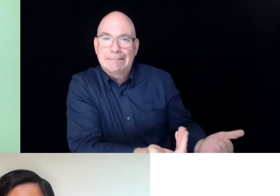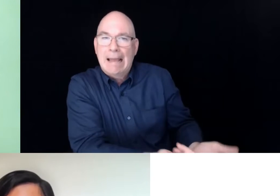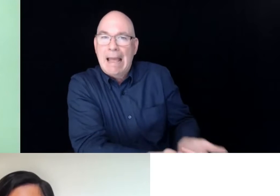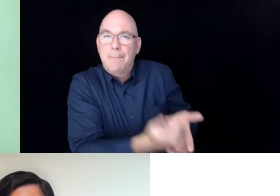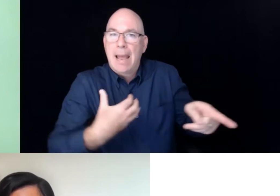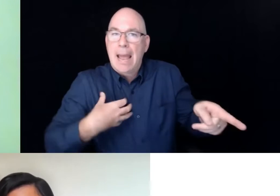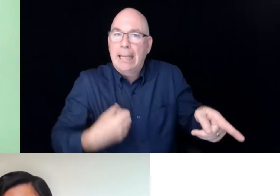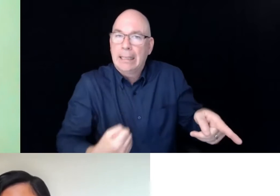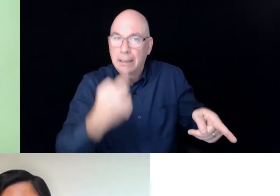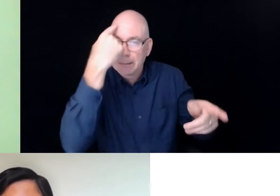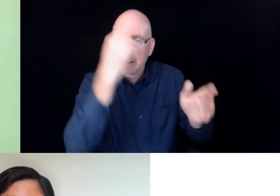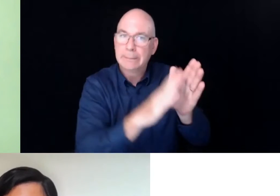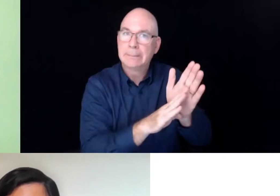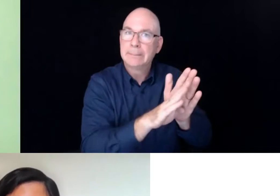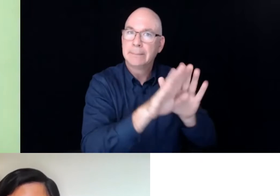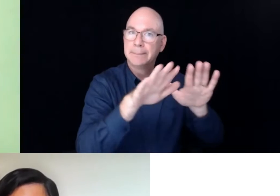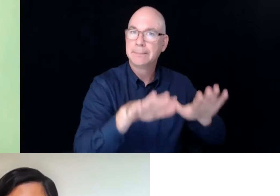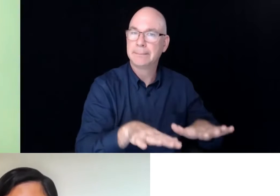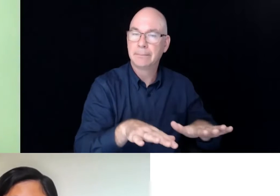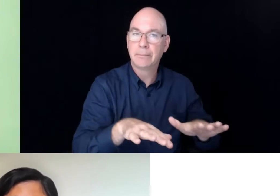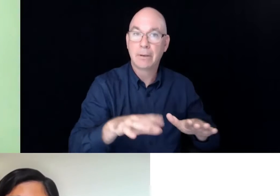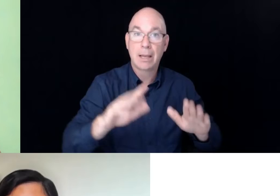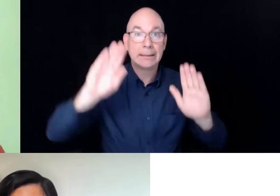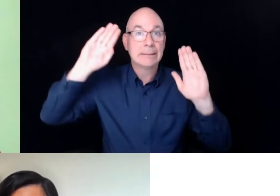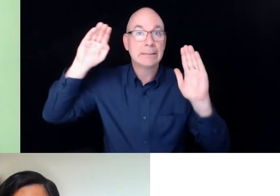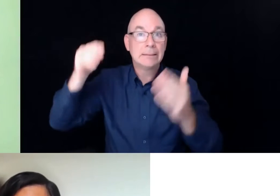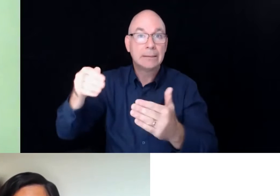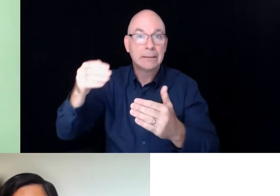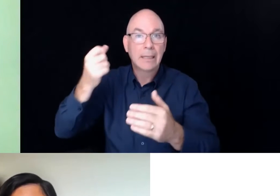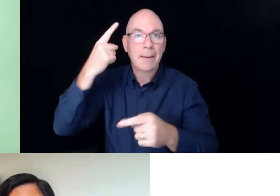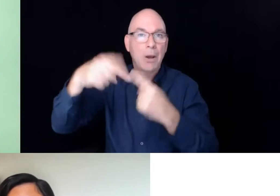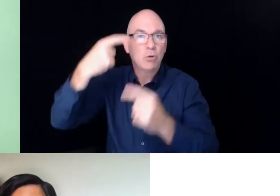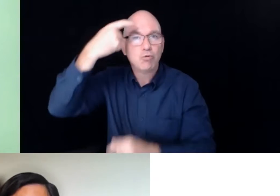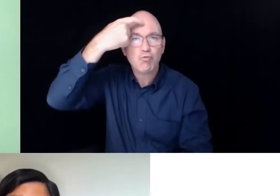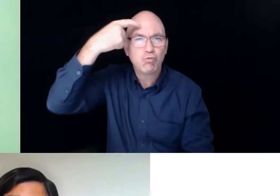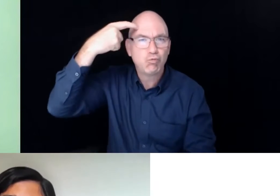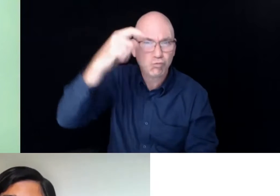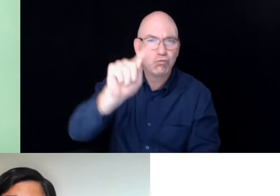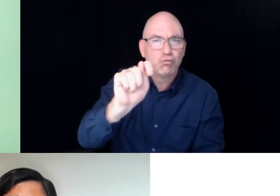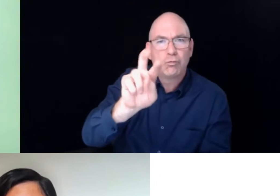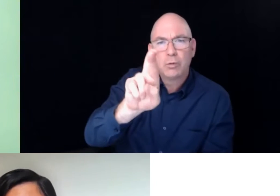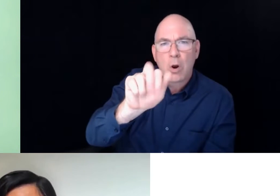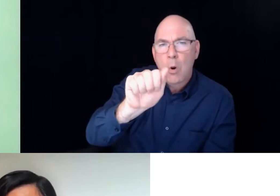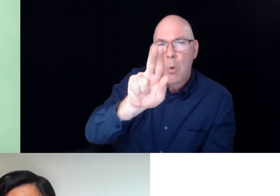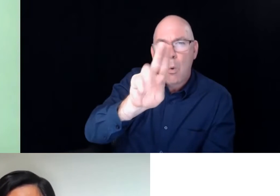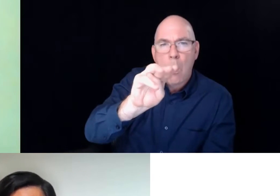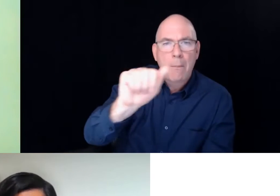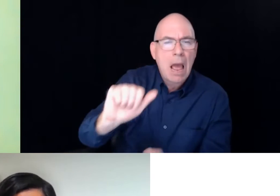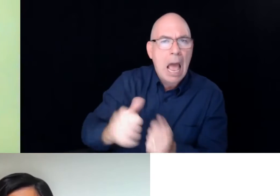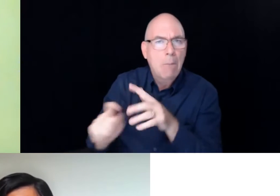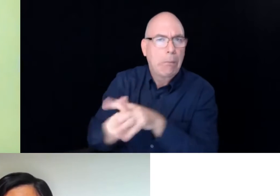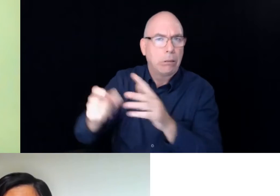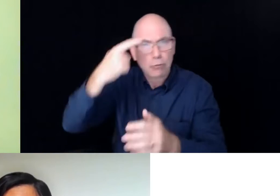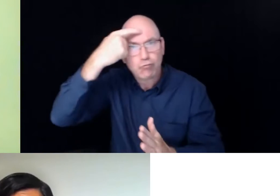well-being. And more specifically, my work has focused on understanding trauma, how it manifests, how we heal from it,